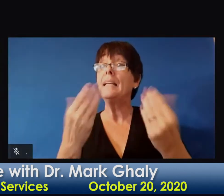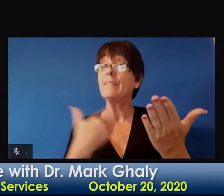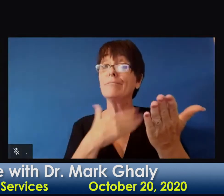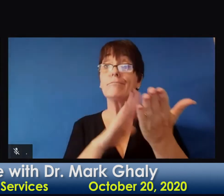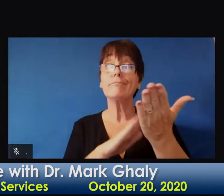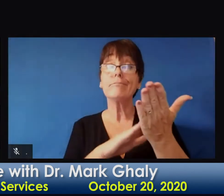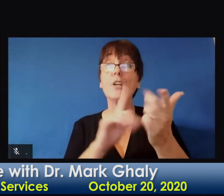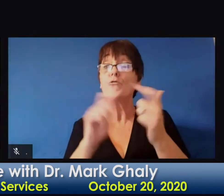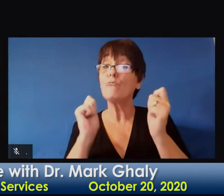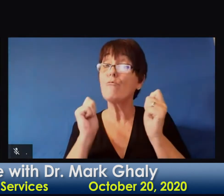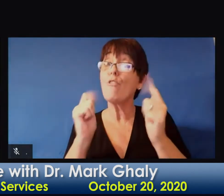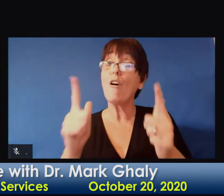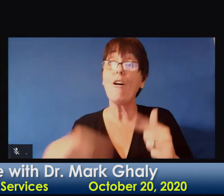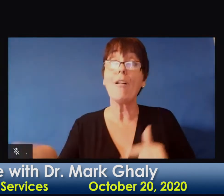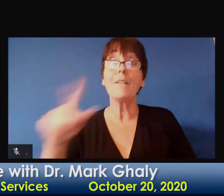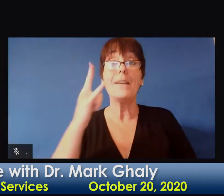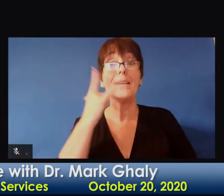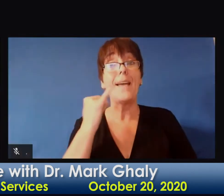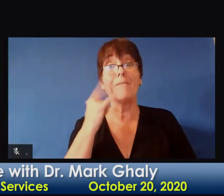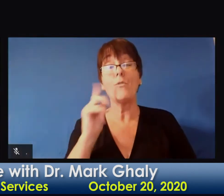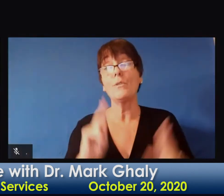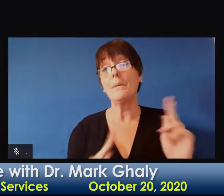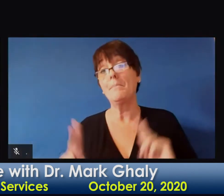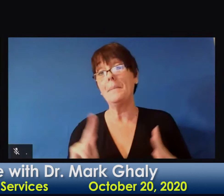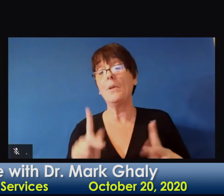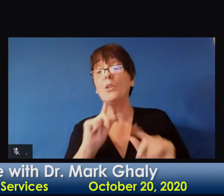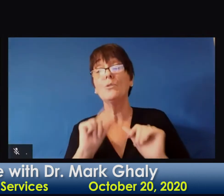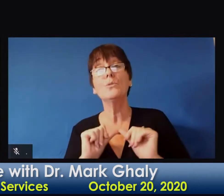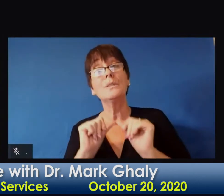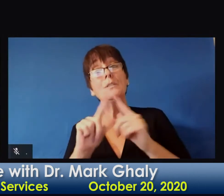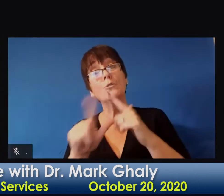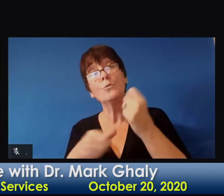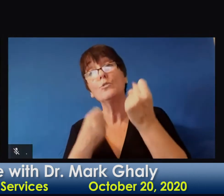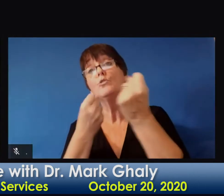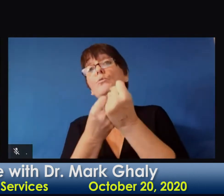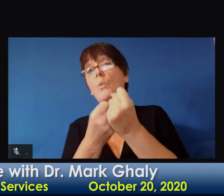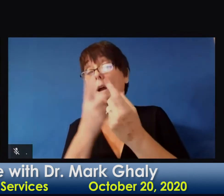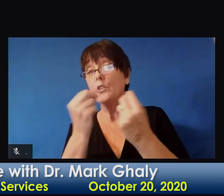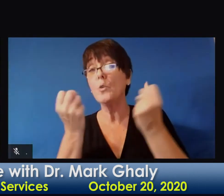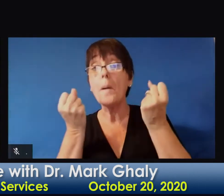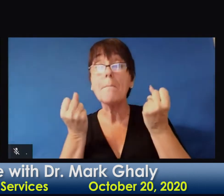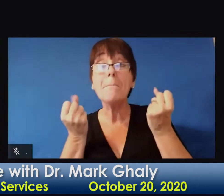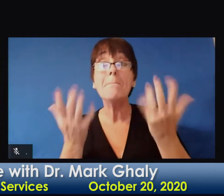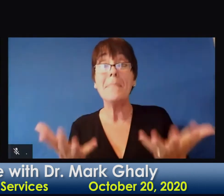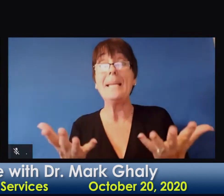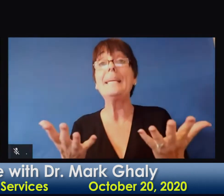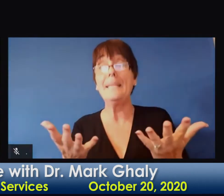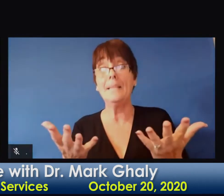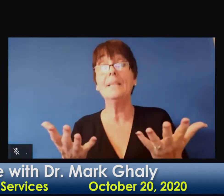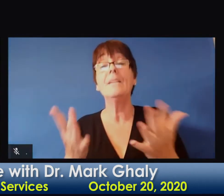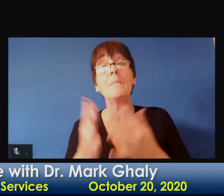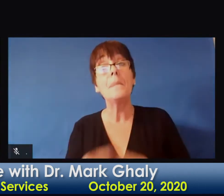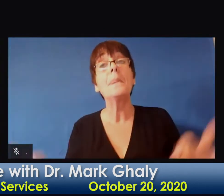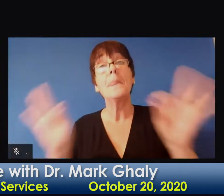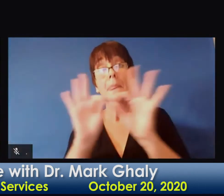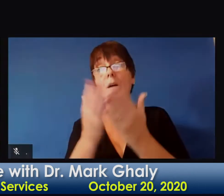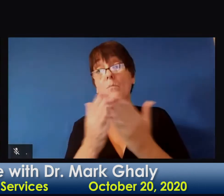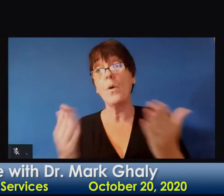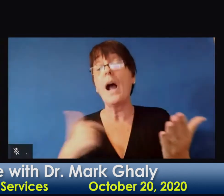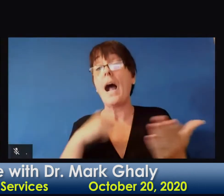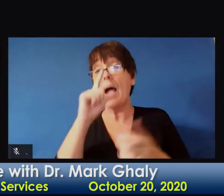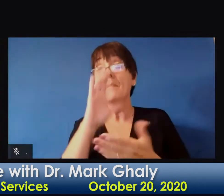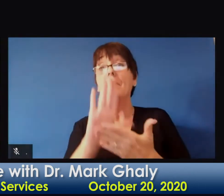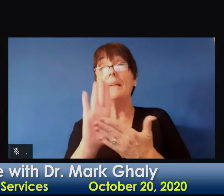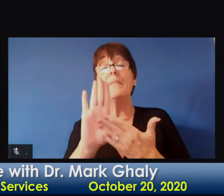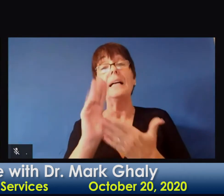lots and lots of Californians that continue to support and do many of the important things. And I believe that's